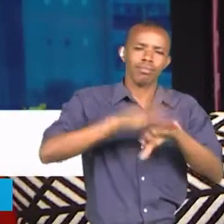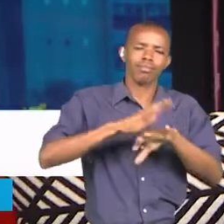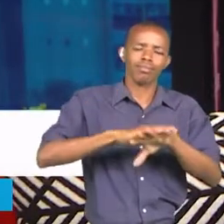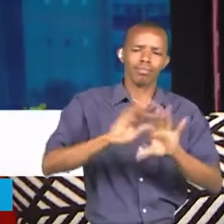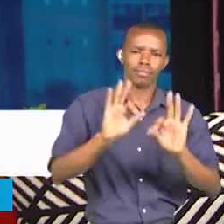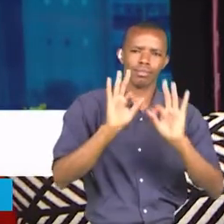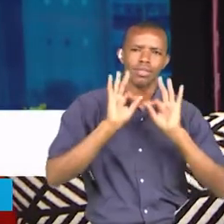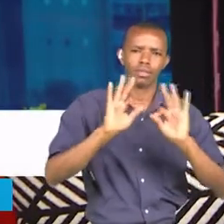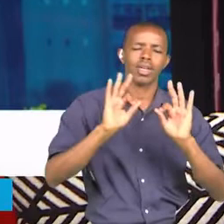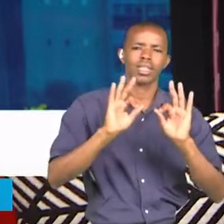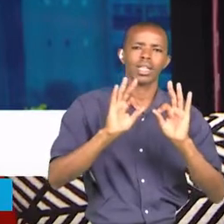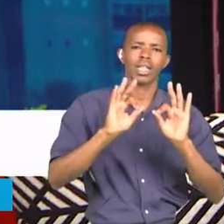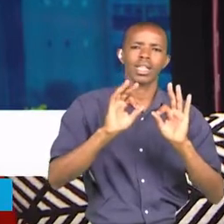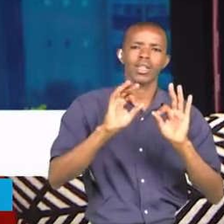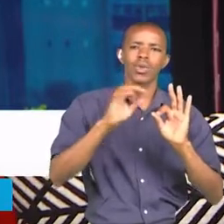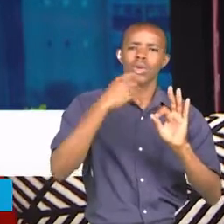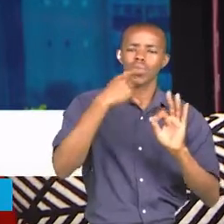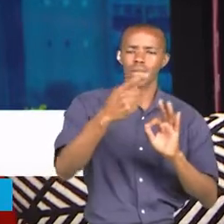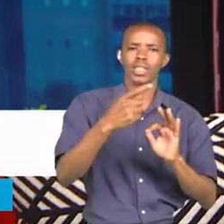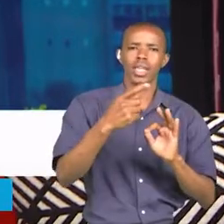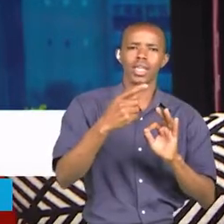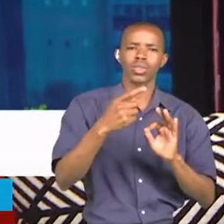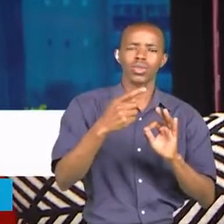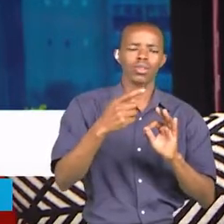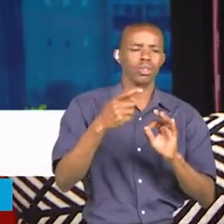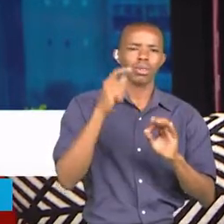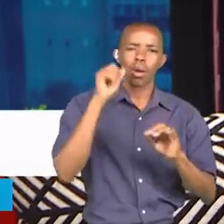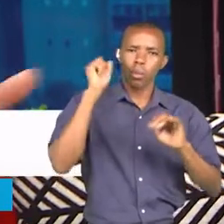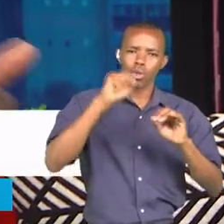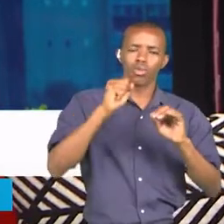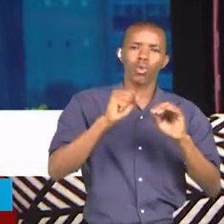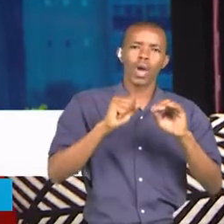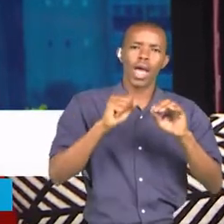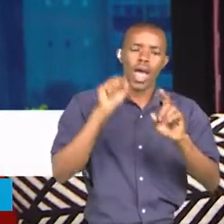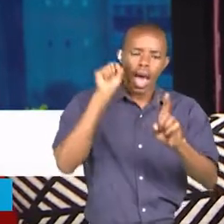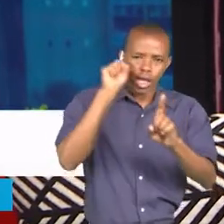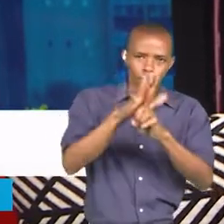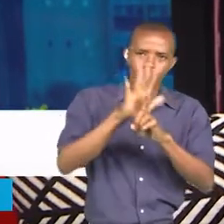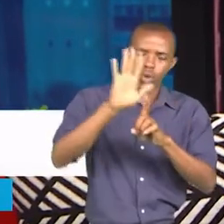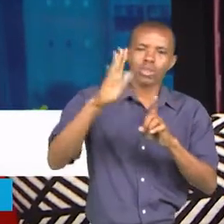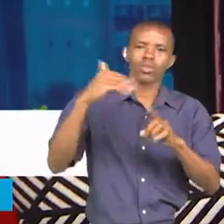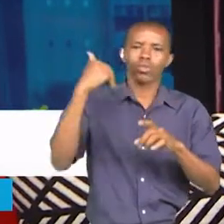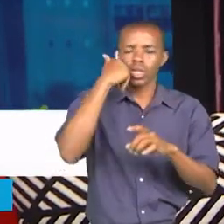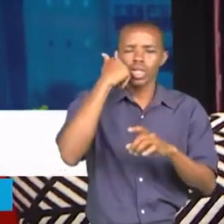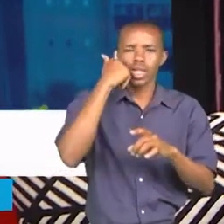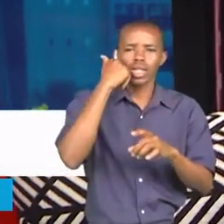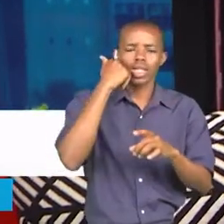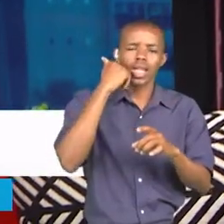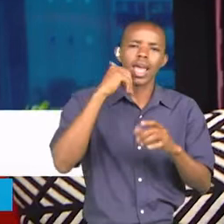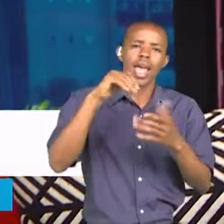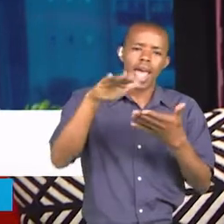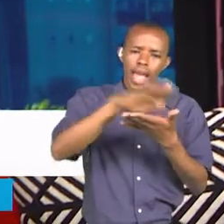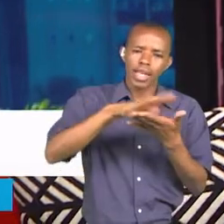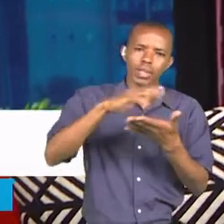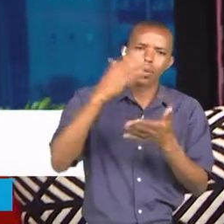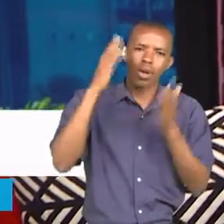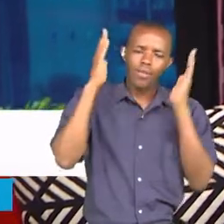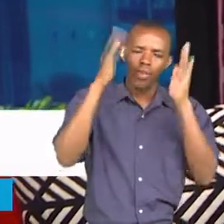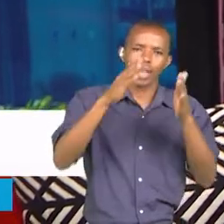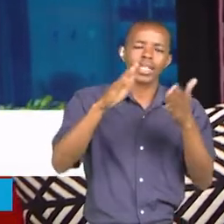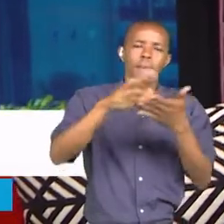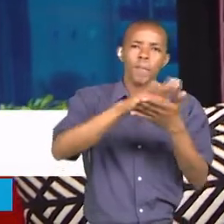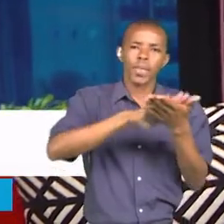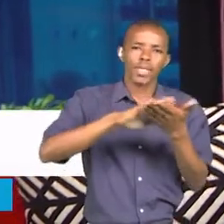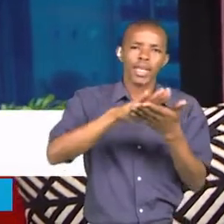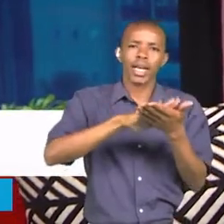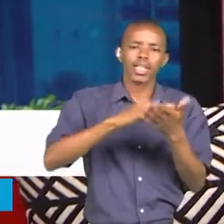still opening yourself to illnesses. Sure. So we are looking at interventions at a number of areas, and these are basically